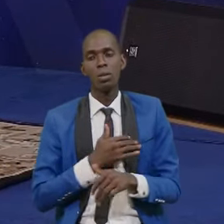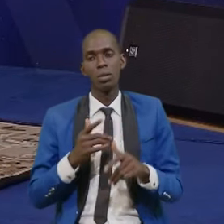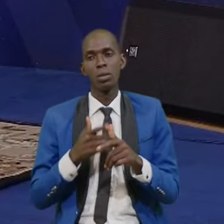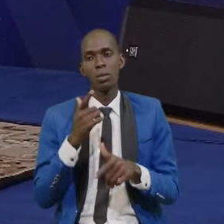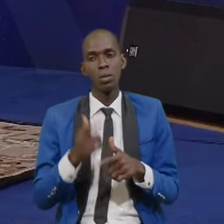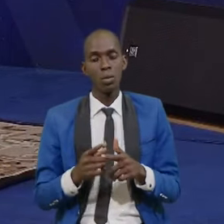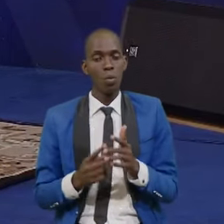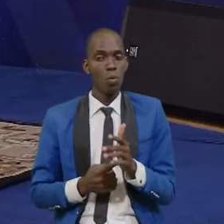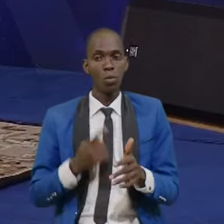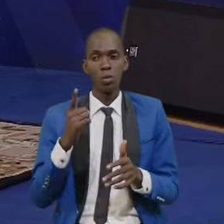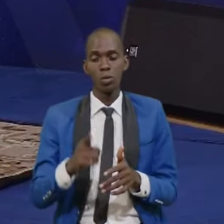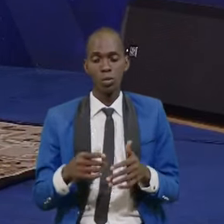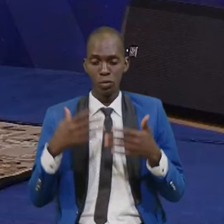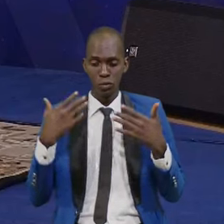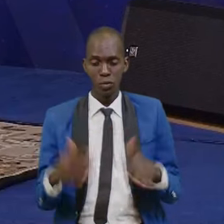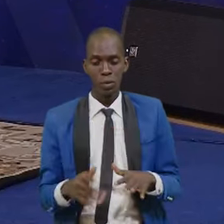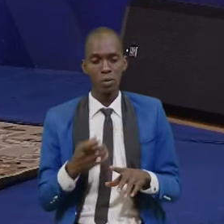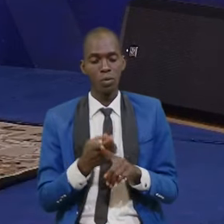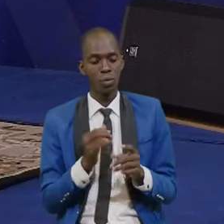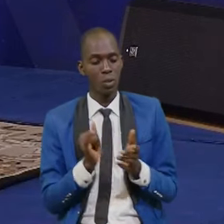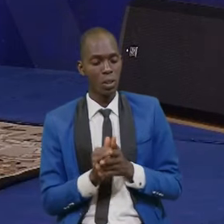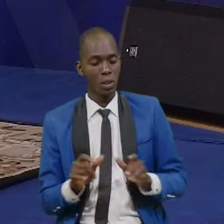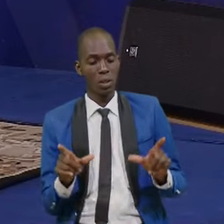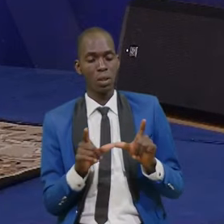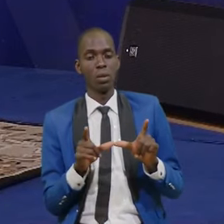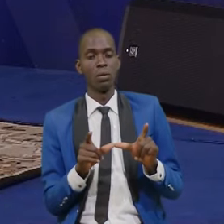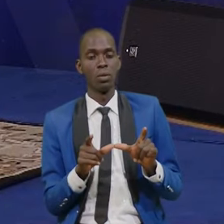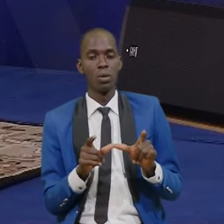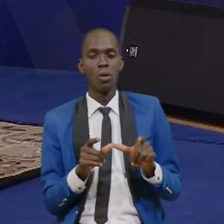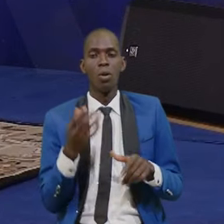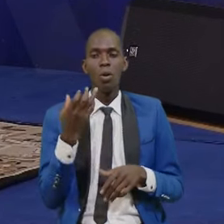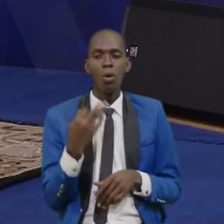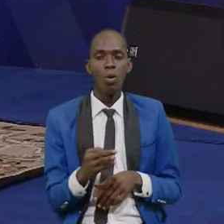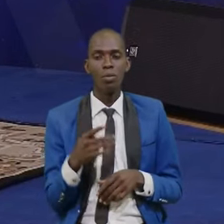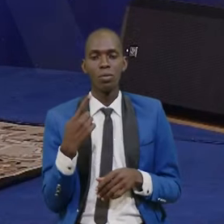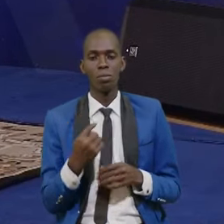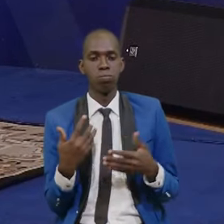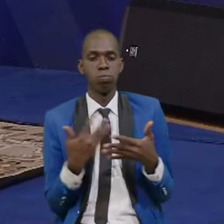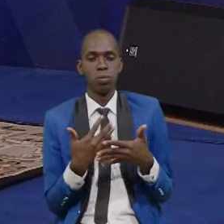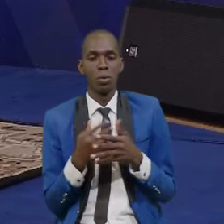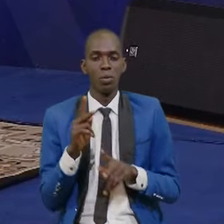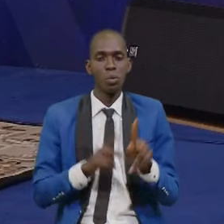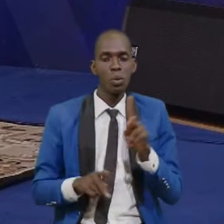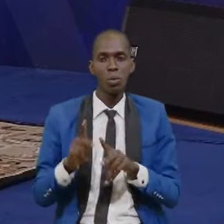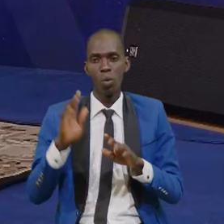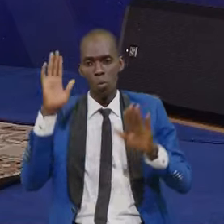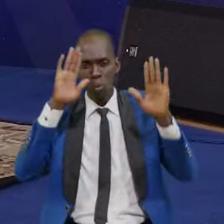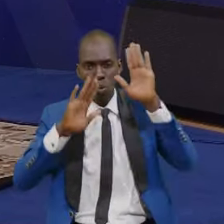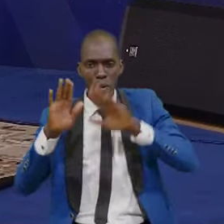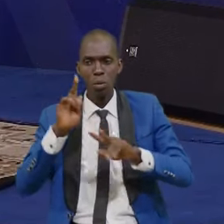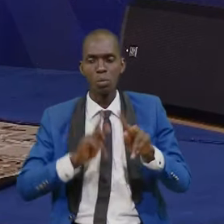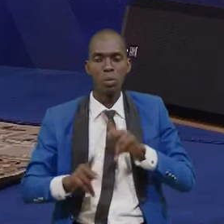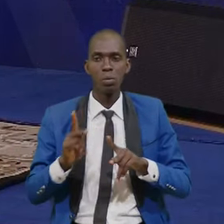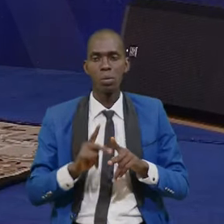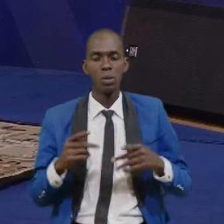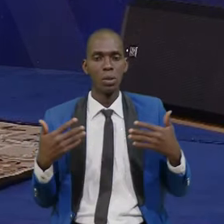you graduate from that class of fretful people, worried people, anxious